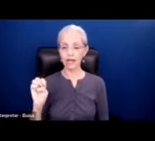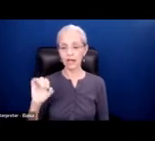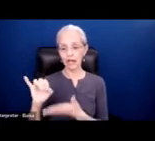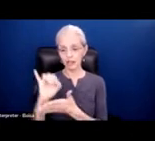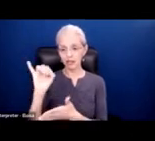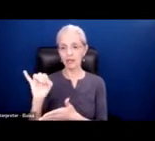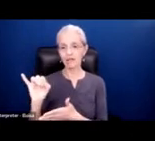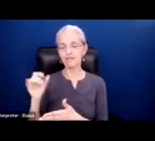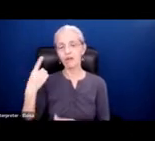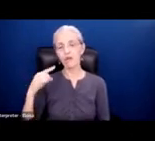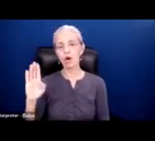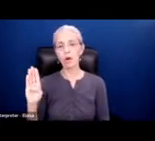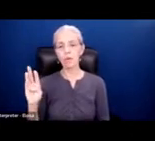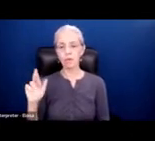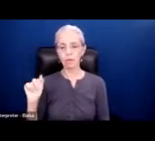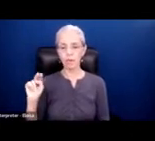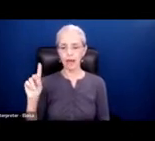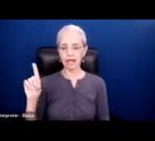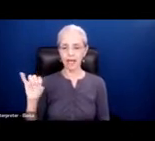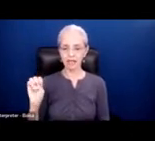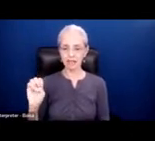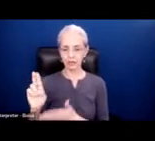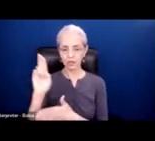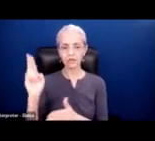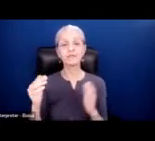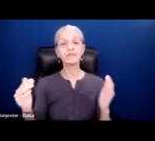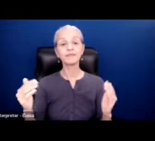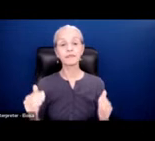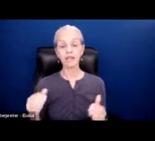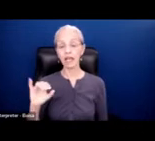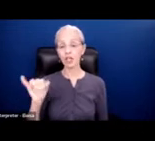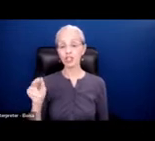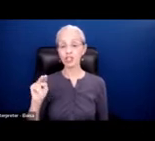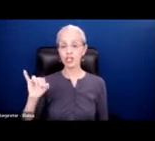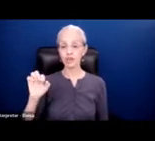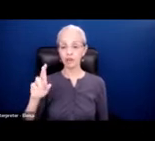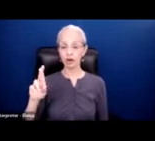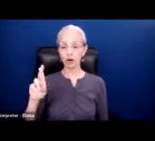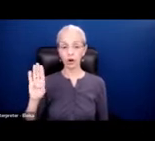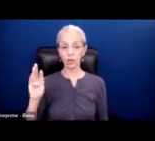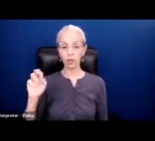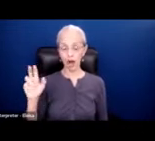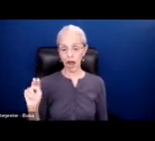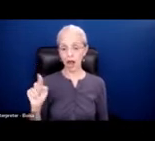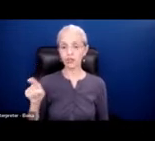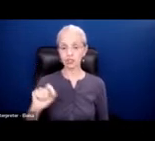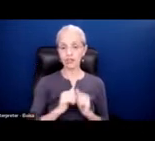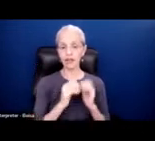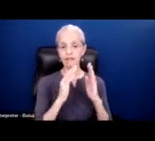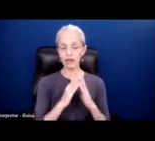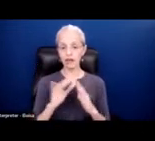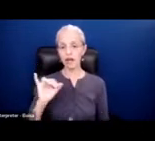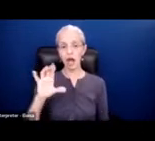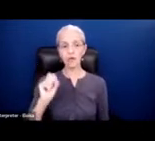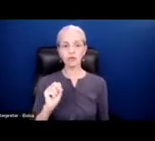Brandeis University. And we also have Jennifer Brown. Jennifer founded the IROS group in